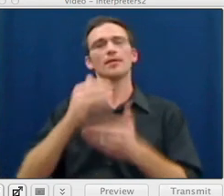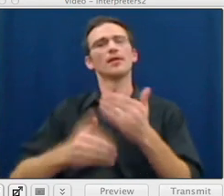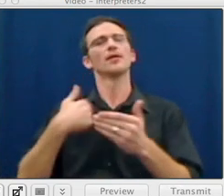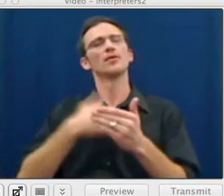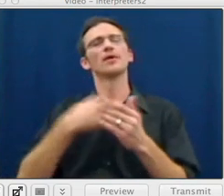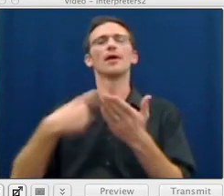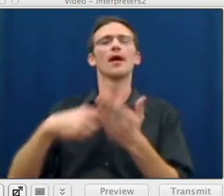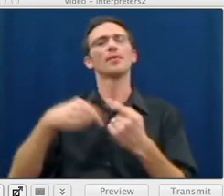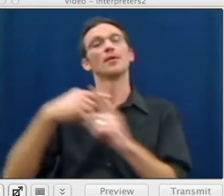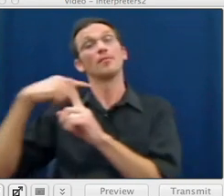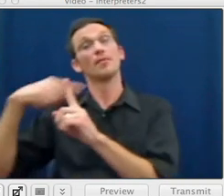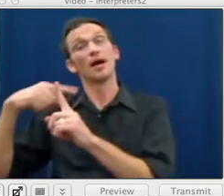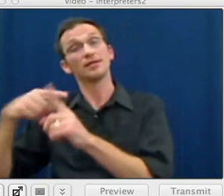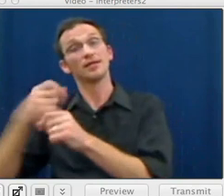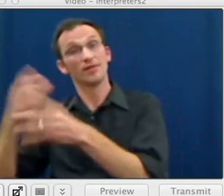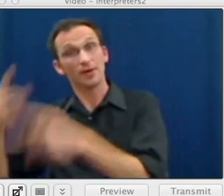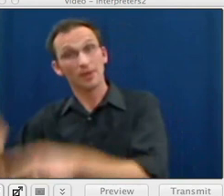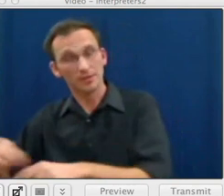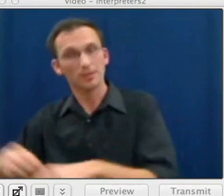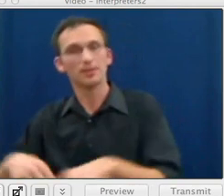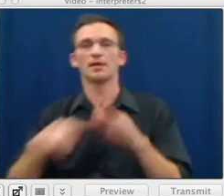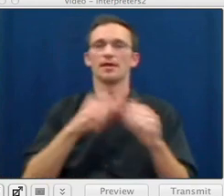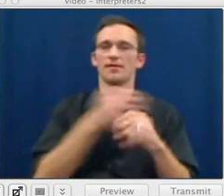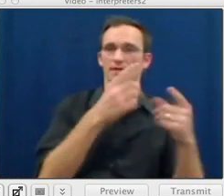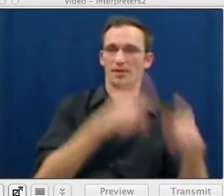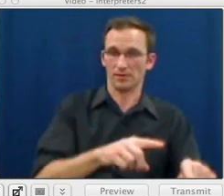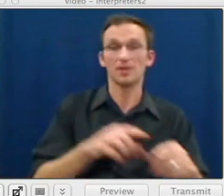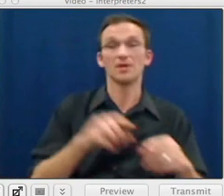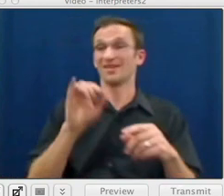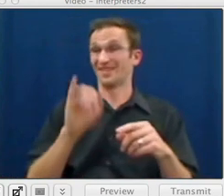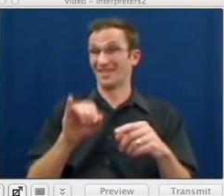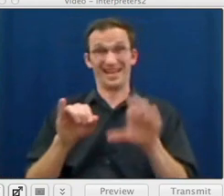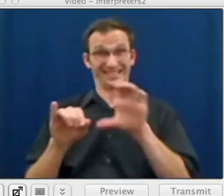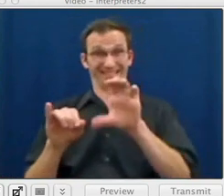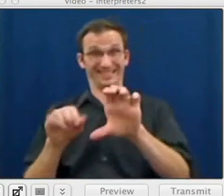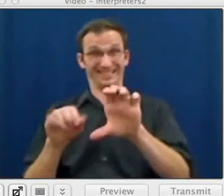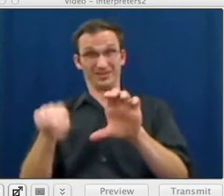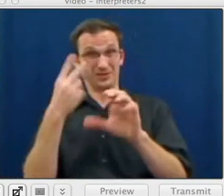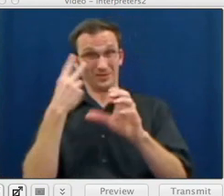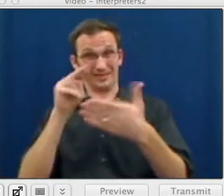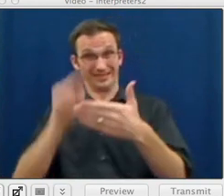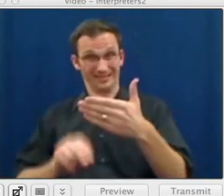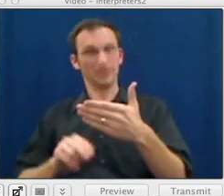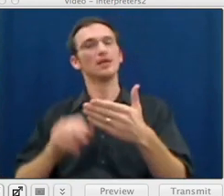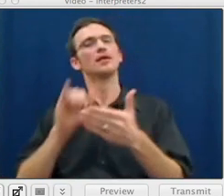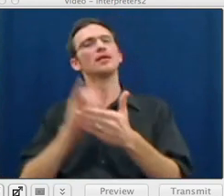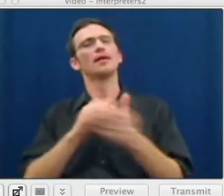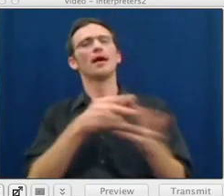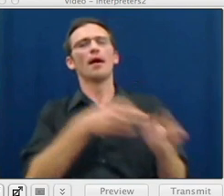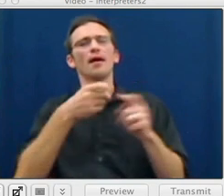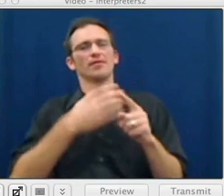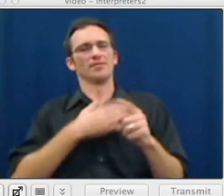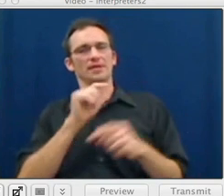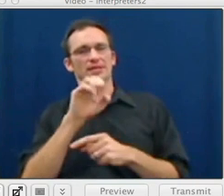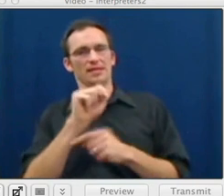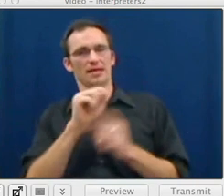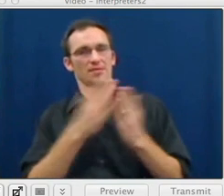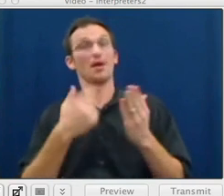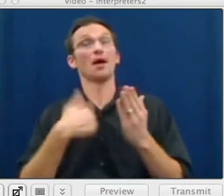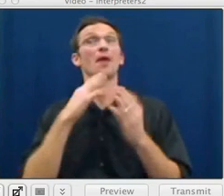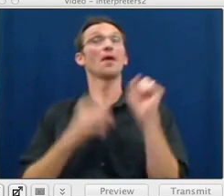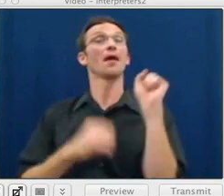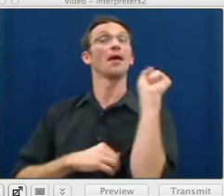front of you is actually an excerpt from our textbook, which is going to be, I'm actually sending it to the graphic designer tomorrow. I'm